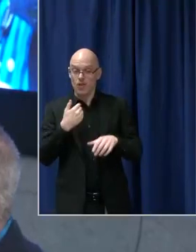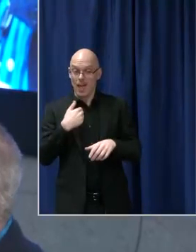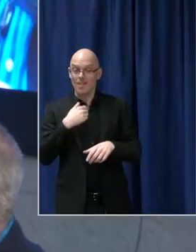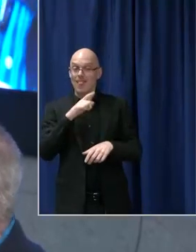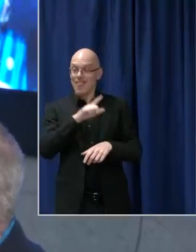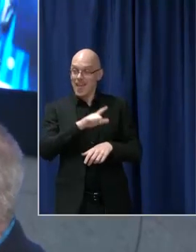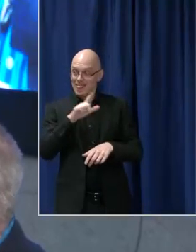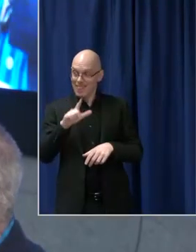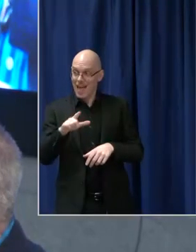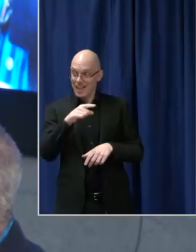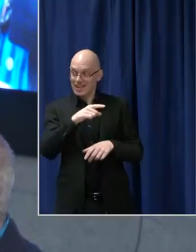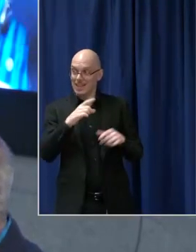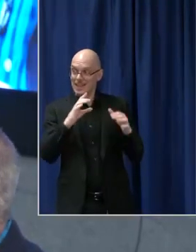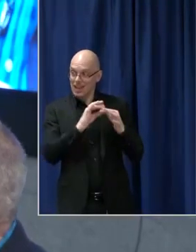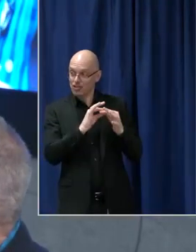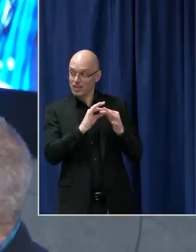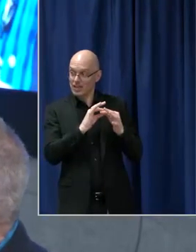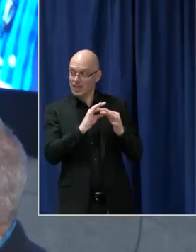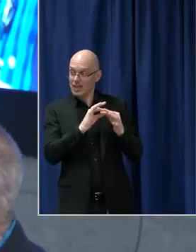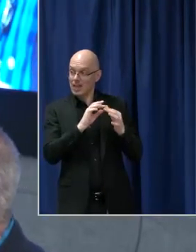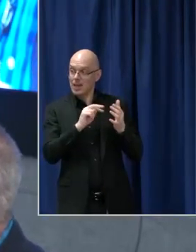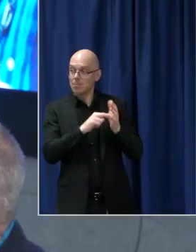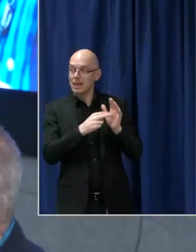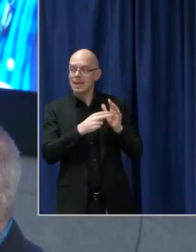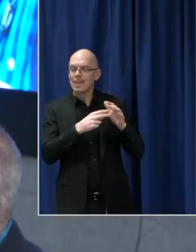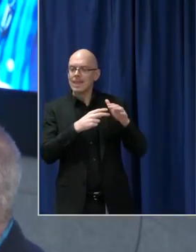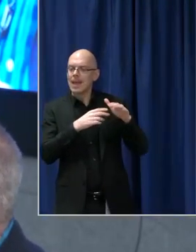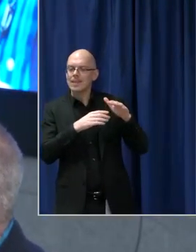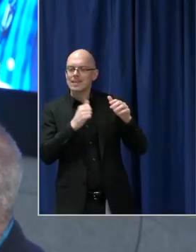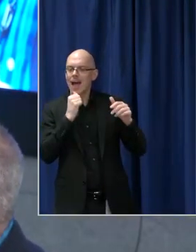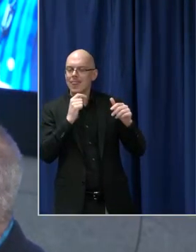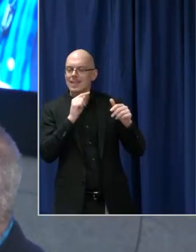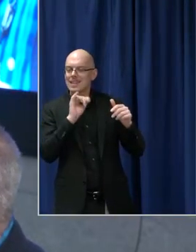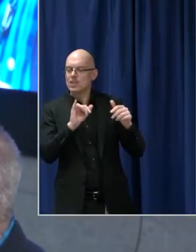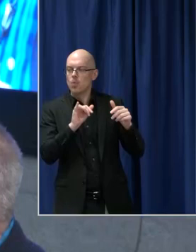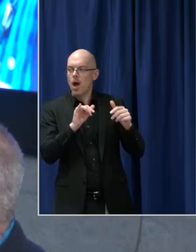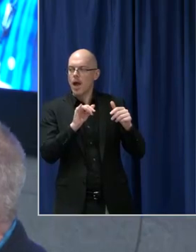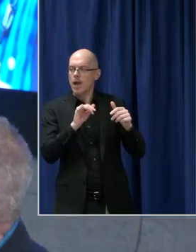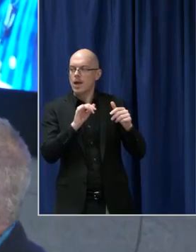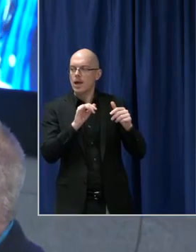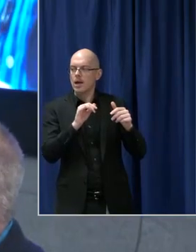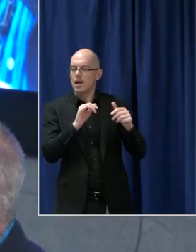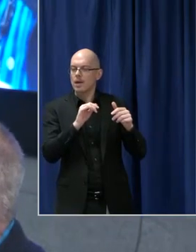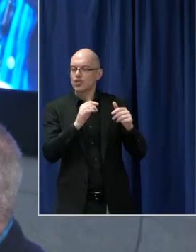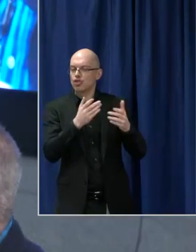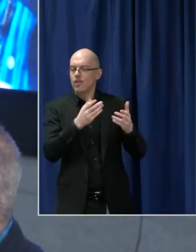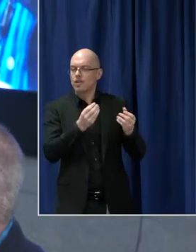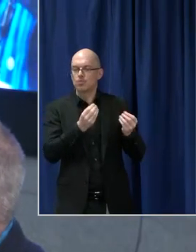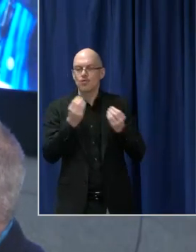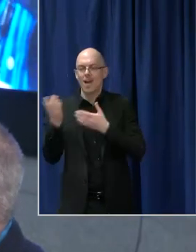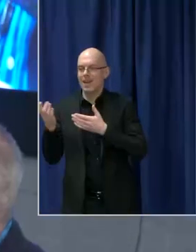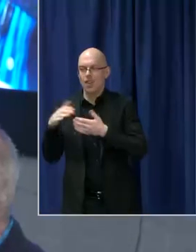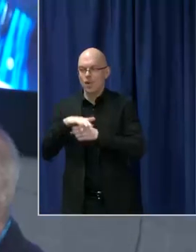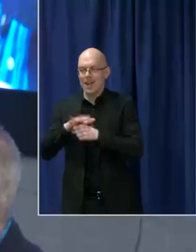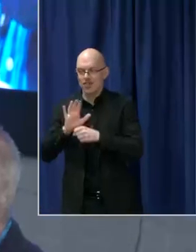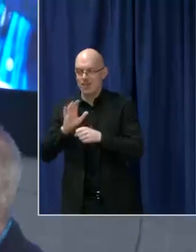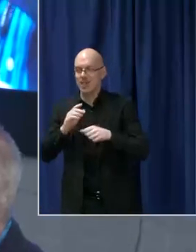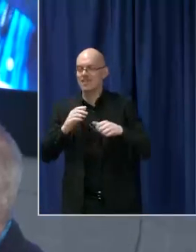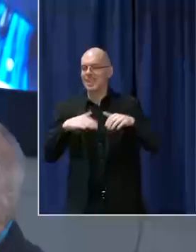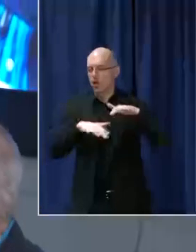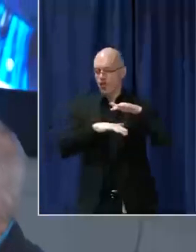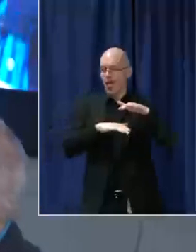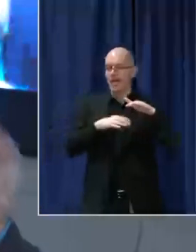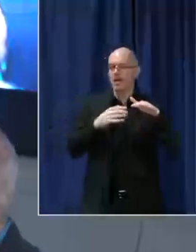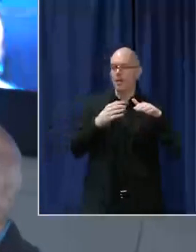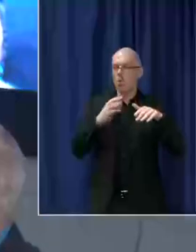connection, it's not the TTY provider service that's providing location, it's the underlying landline provider.